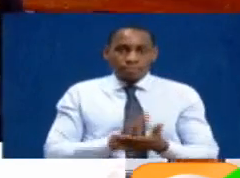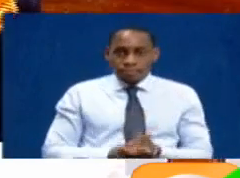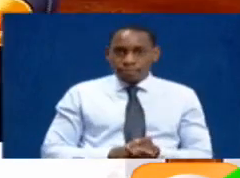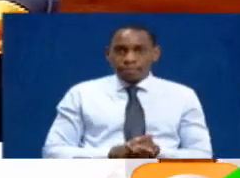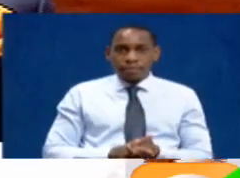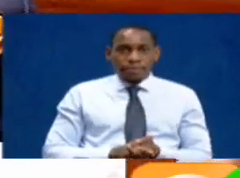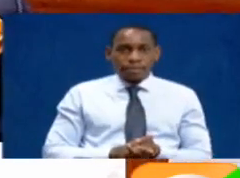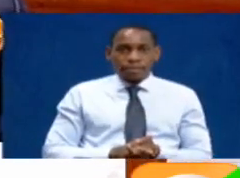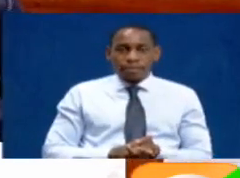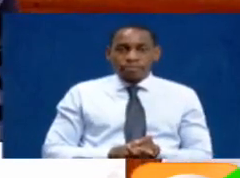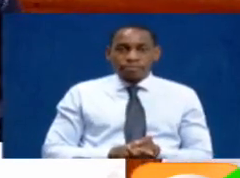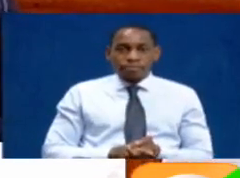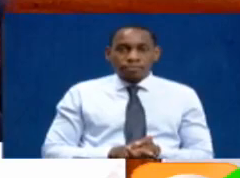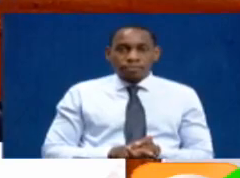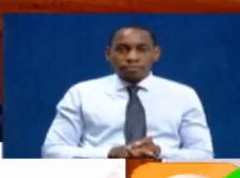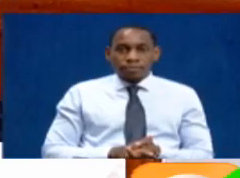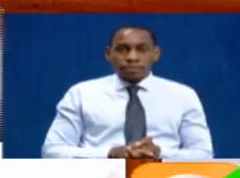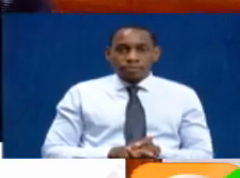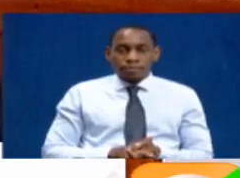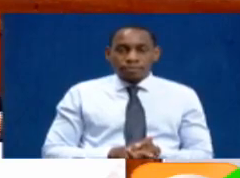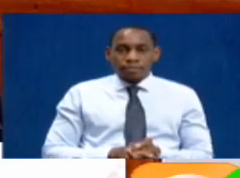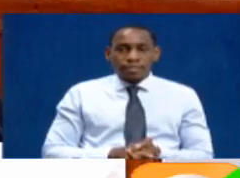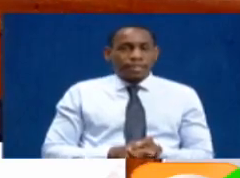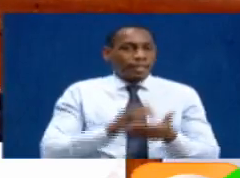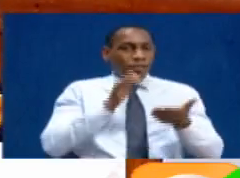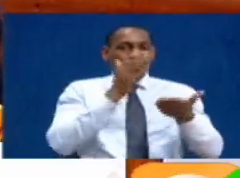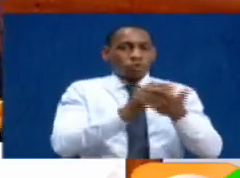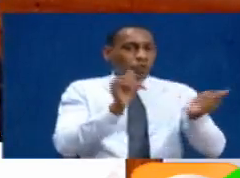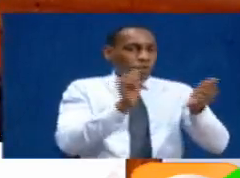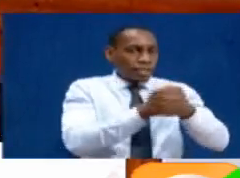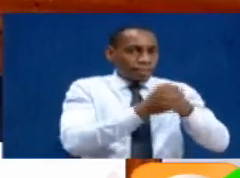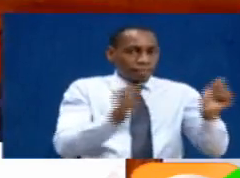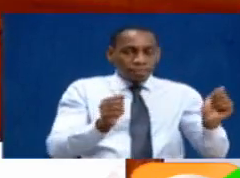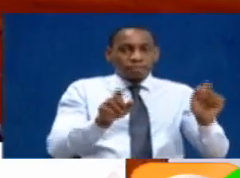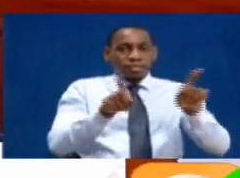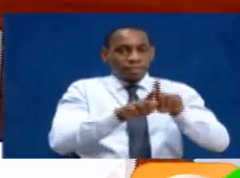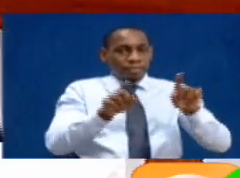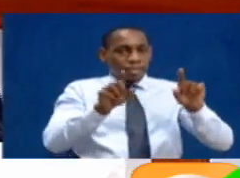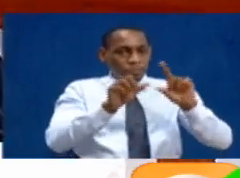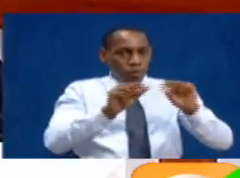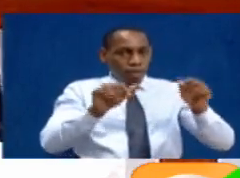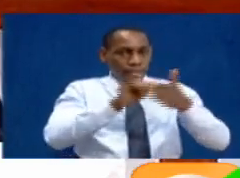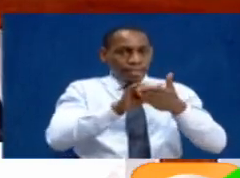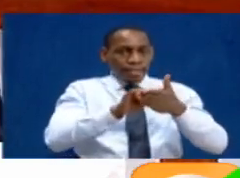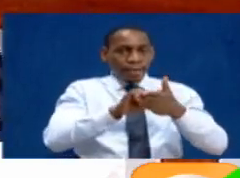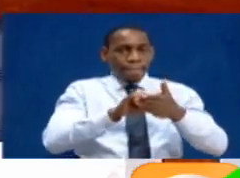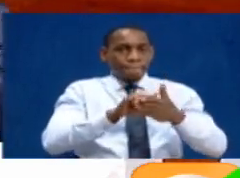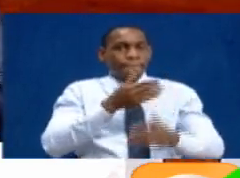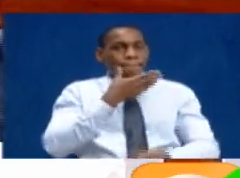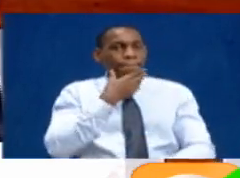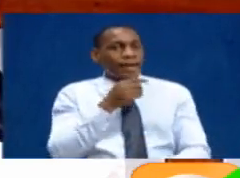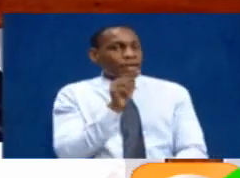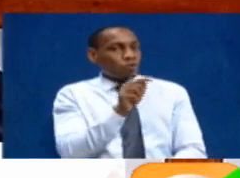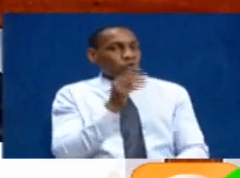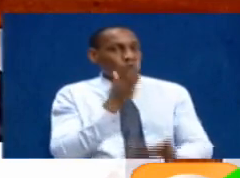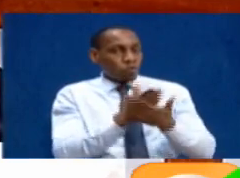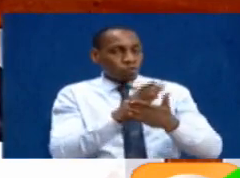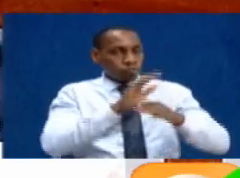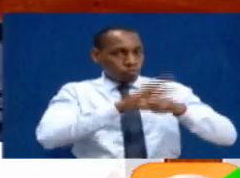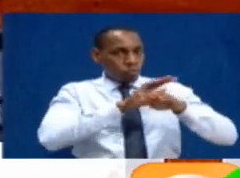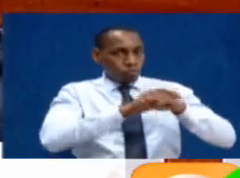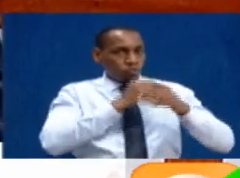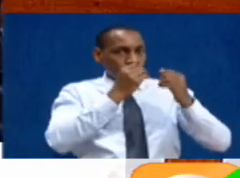And you know, anybody who used to see him, he knows each and every. You can't! I said this young man, he's a good